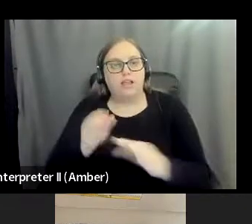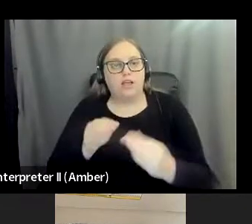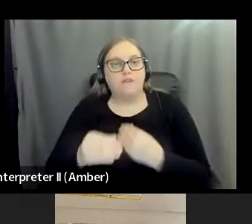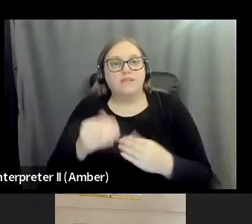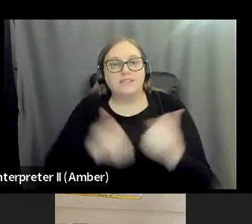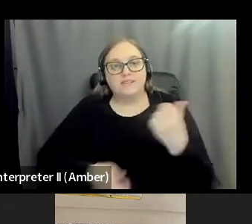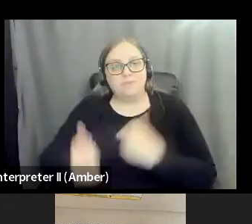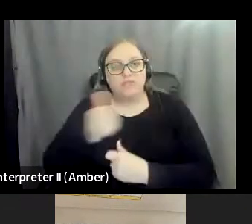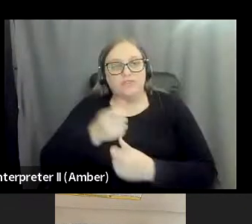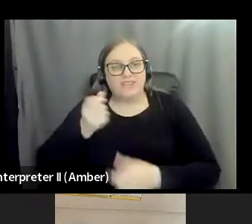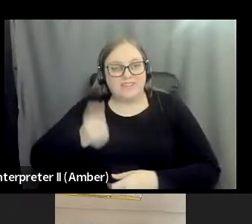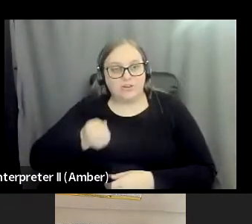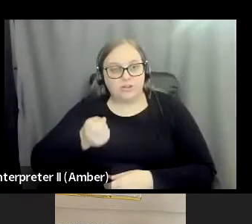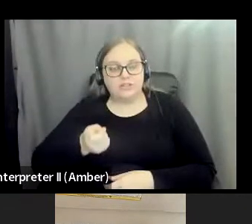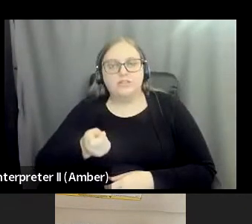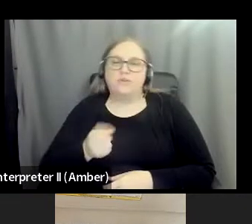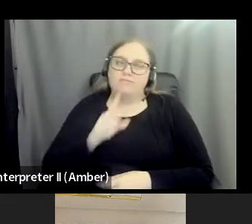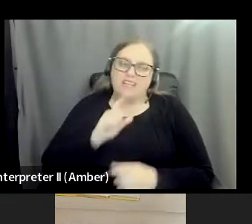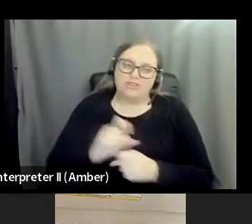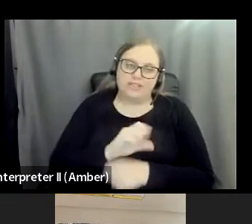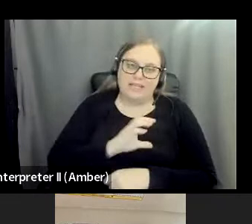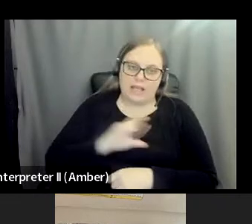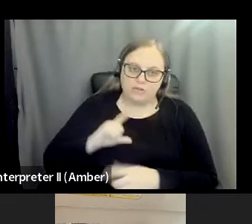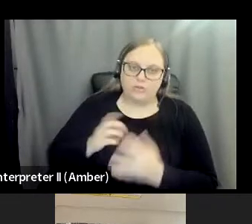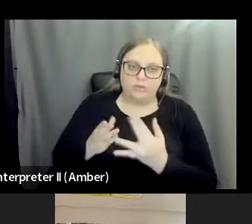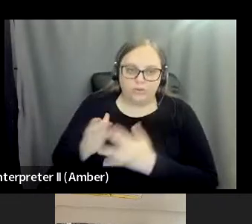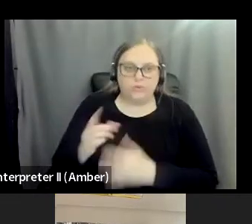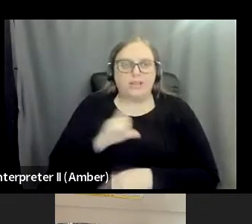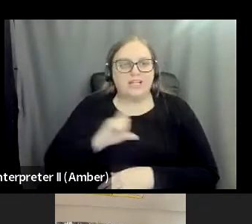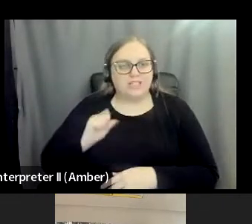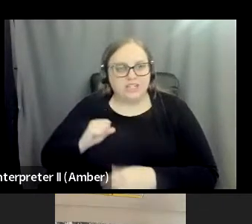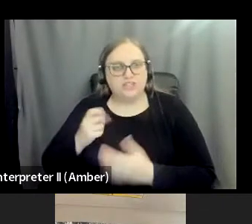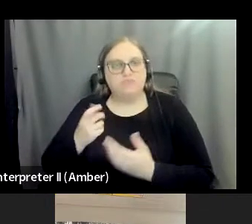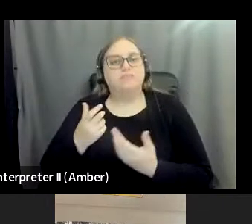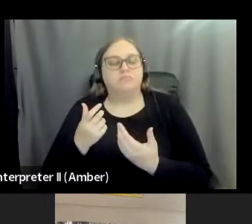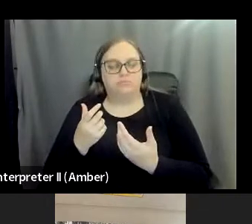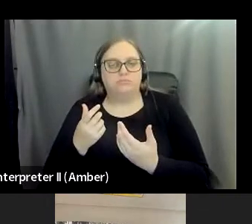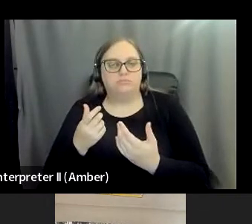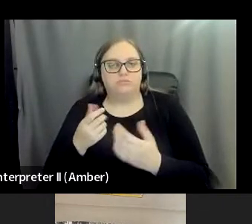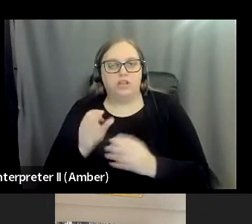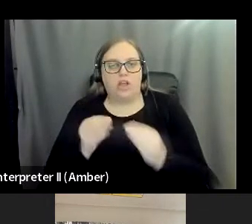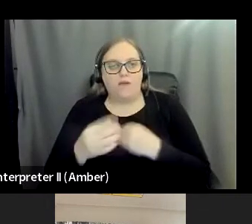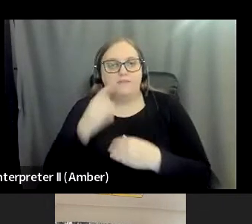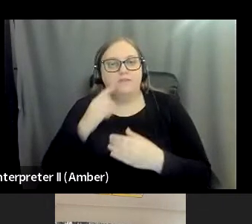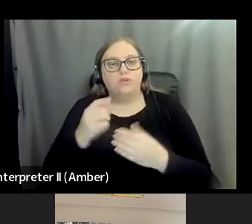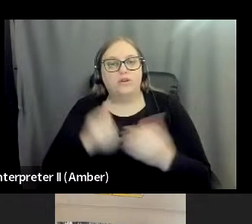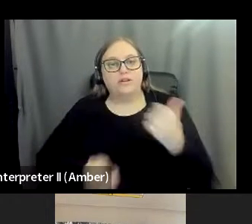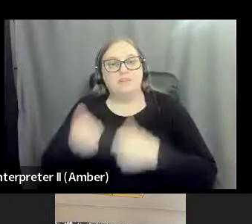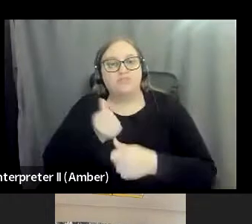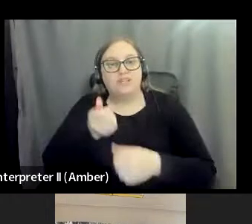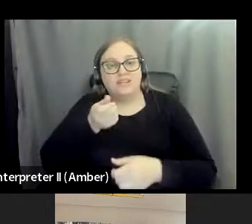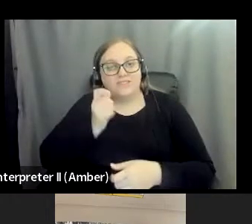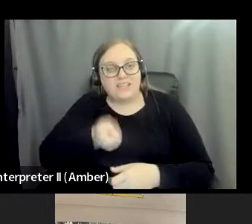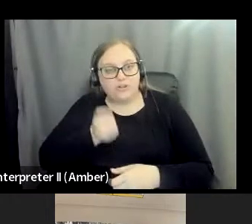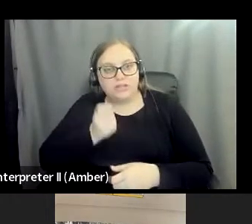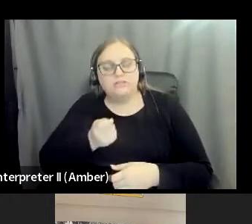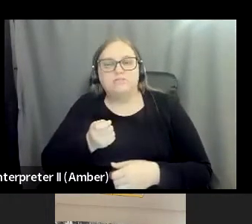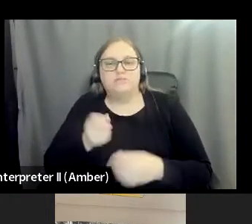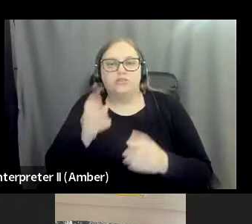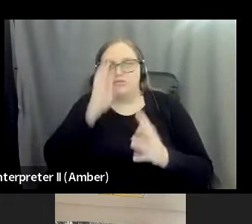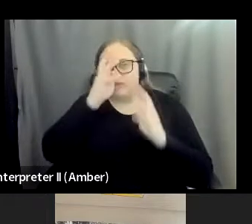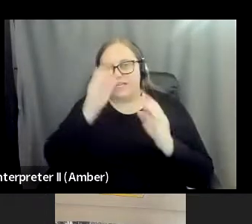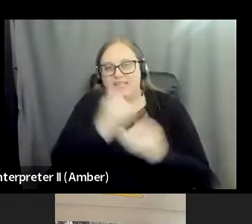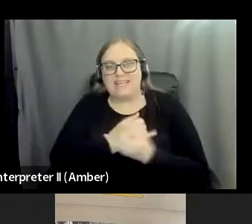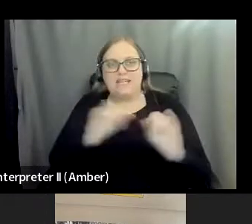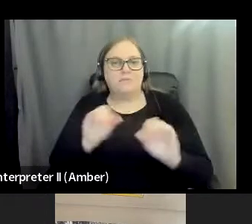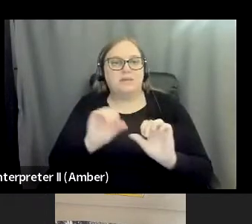Administrative Hearings. Actually, the council, through legislation, established the Office of Administrative Hearings with the purpose of creating, quote, an independent agency